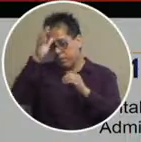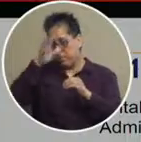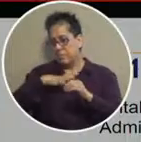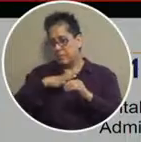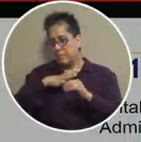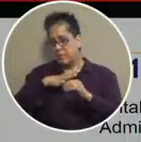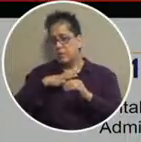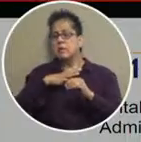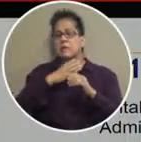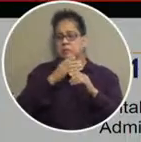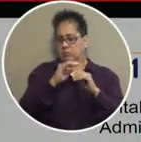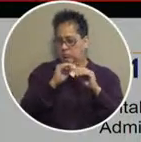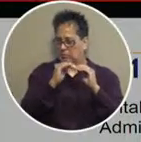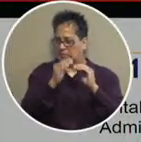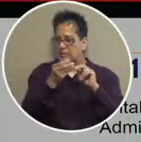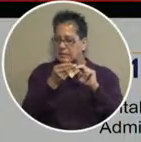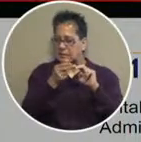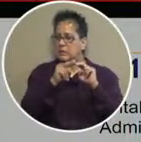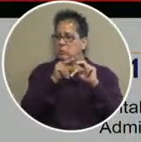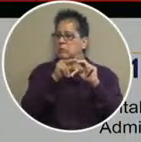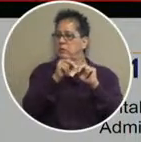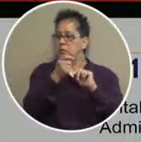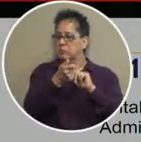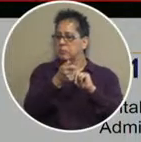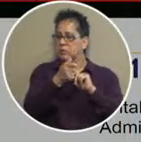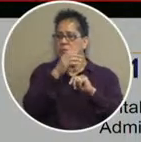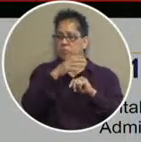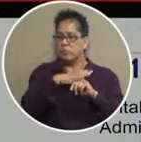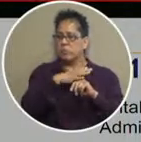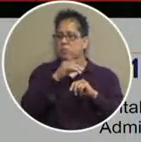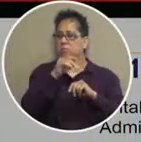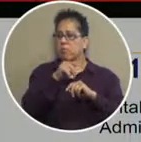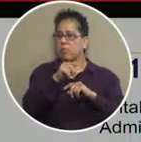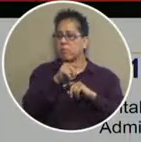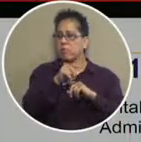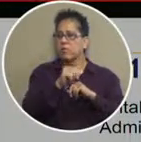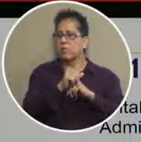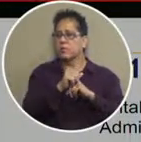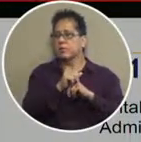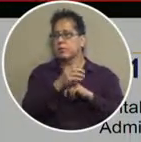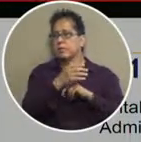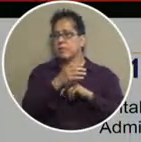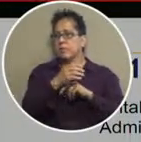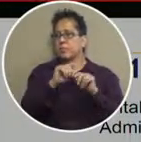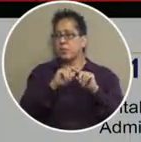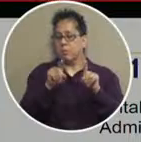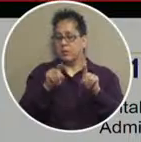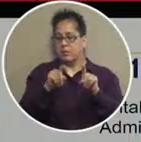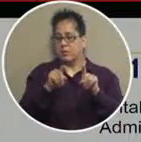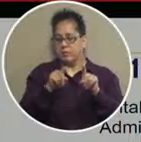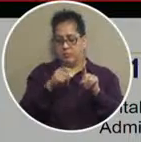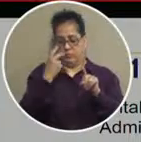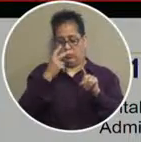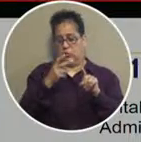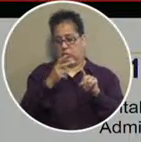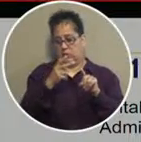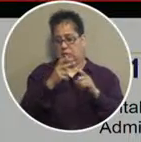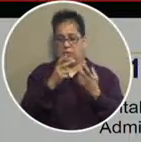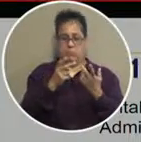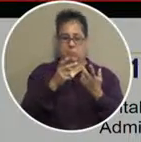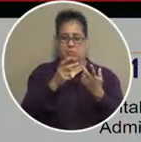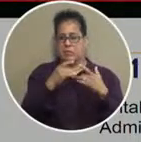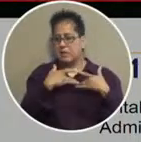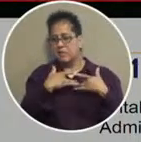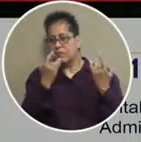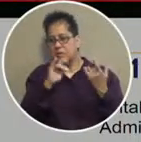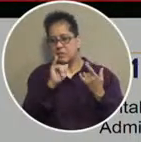seen a steady increase, and we have seen increases in hospitalization rates that happen after certain events such